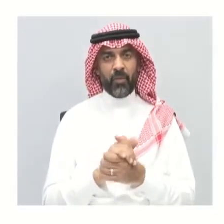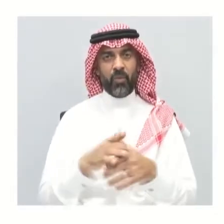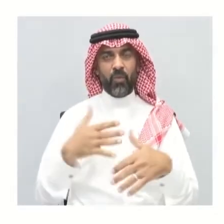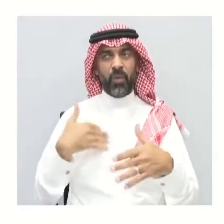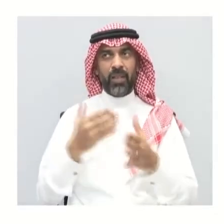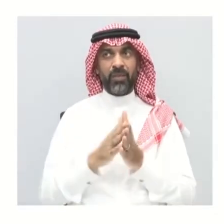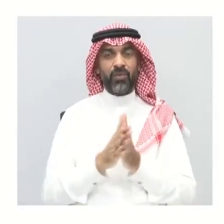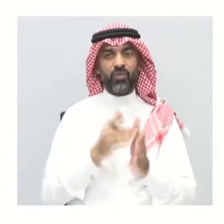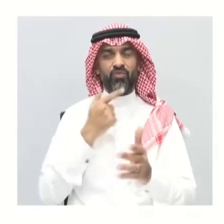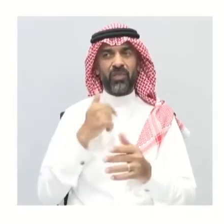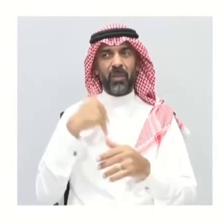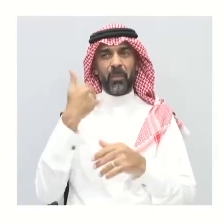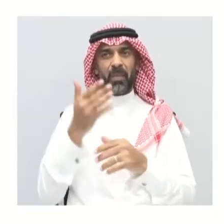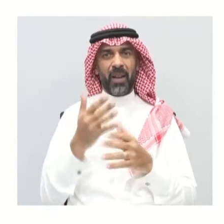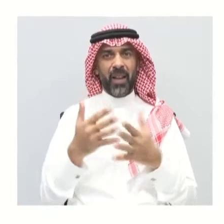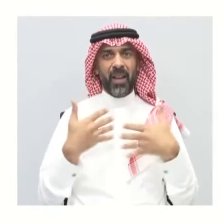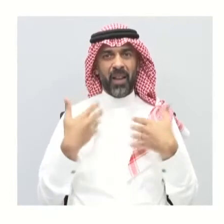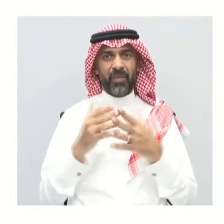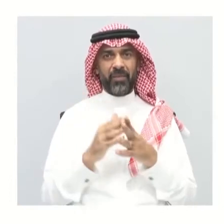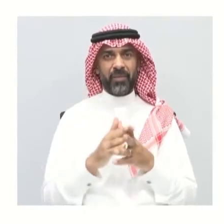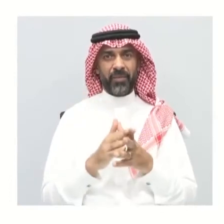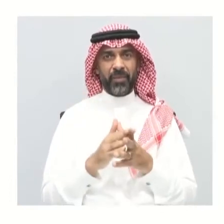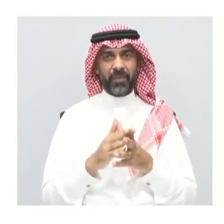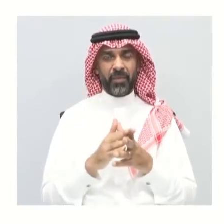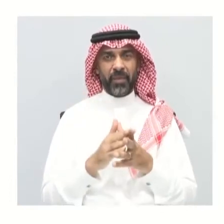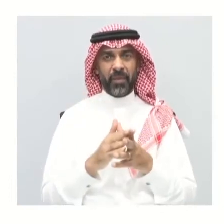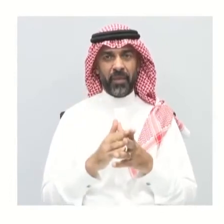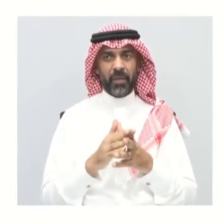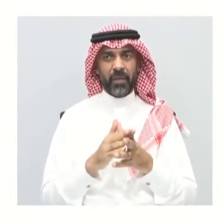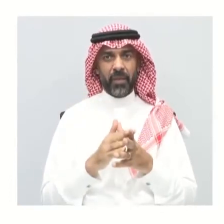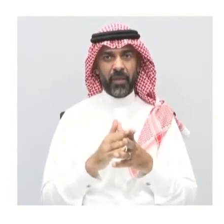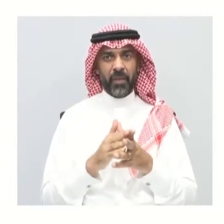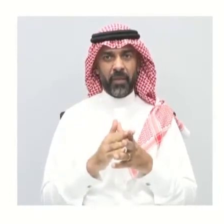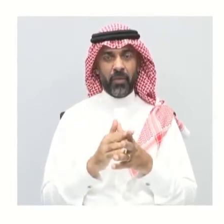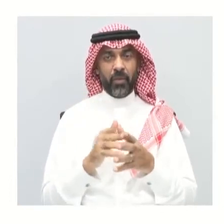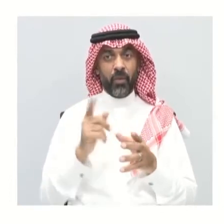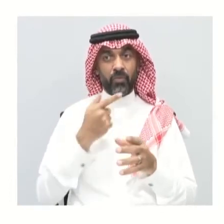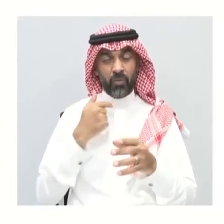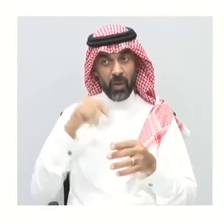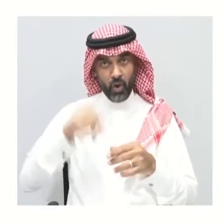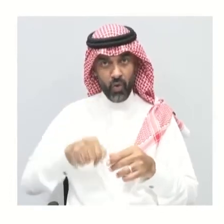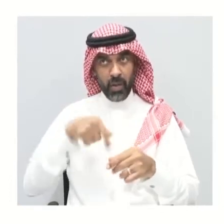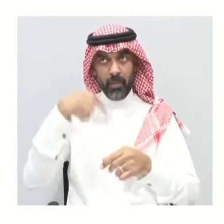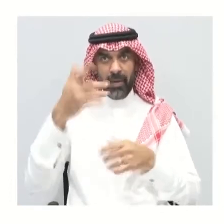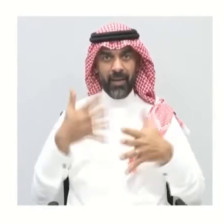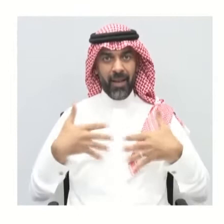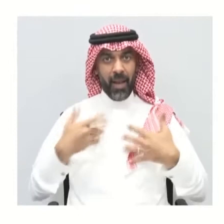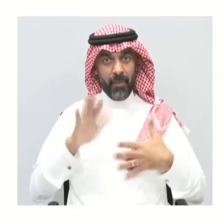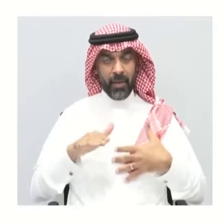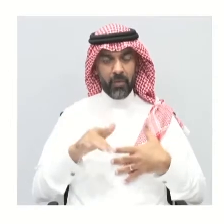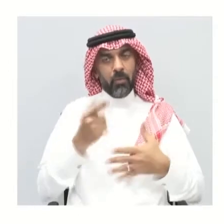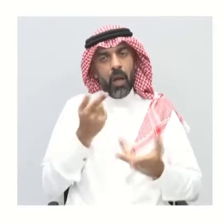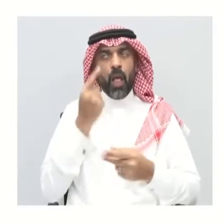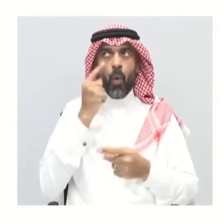rain. It was so cozy inside. Maybe we can play outside today. It